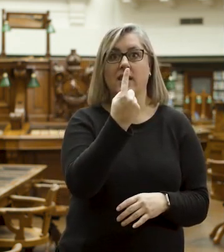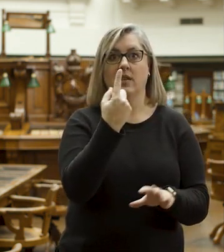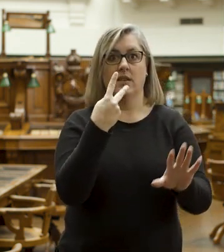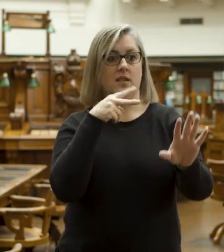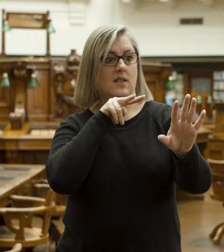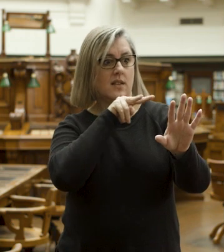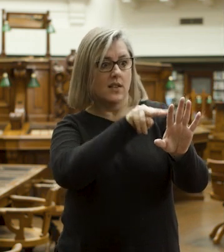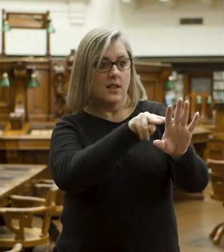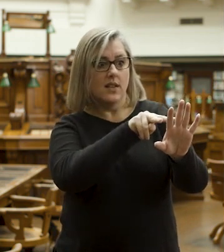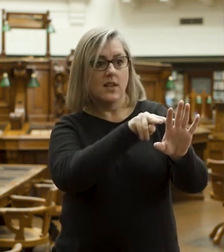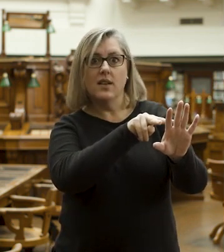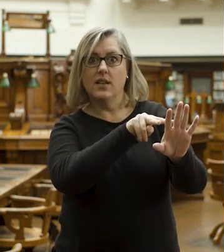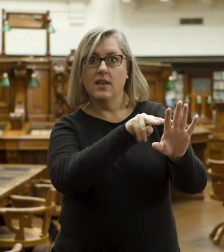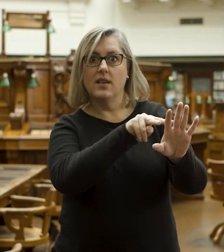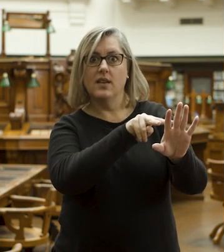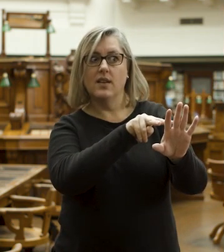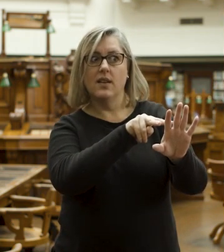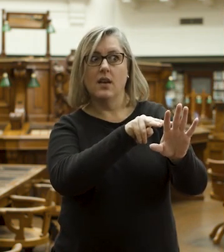5, 4, 3, 2, 1. And